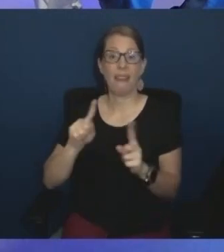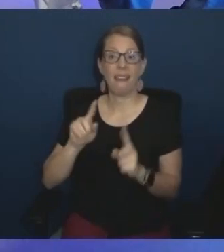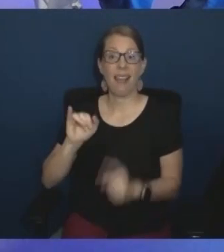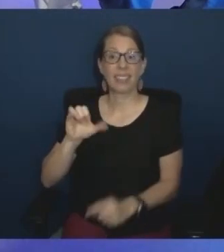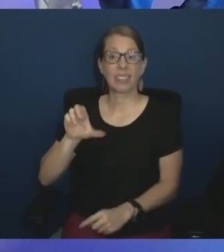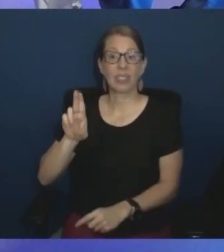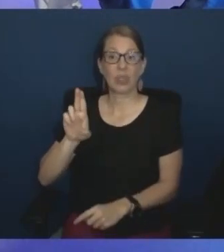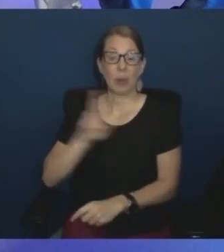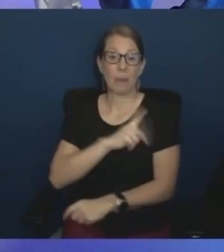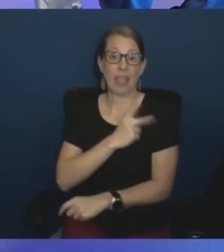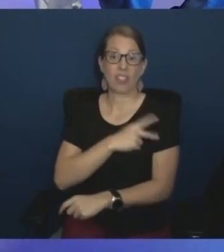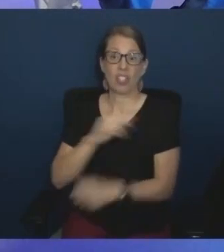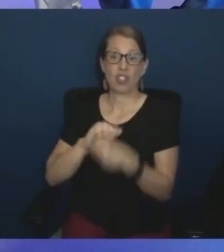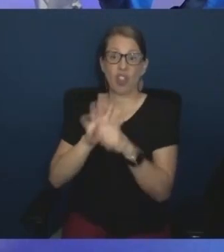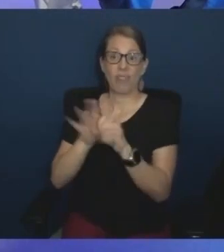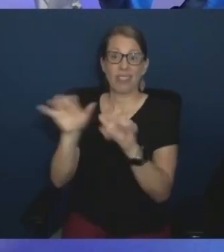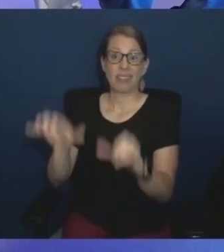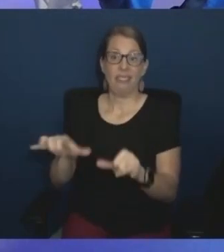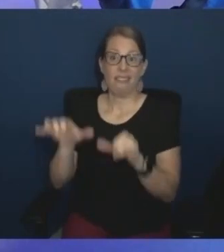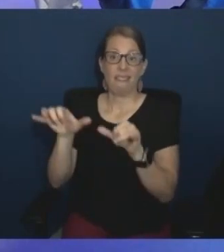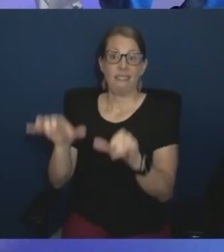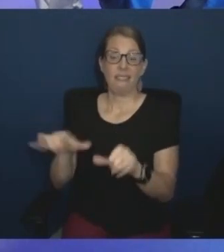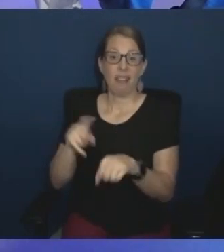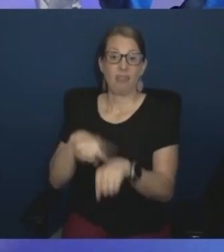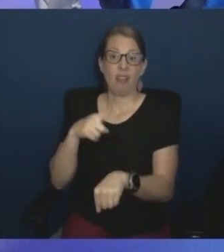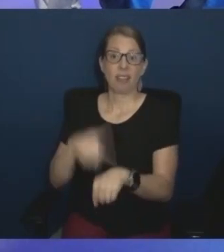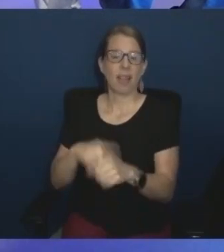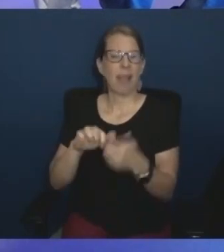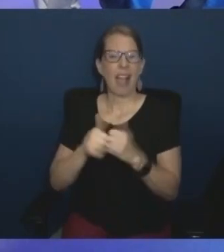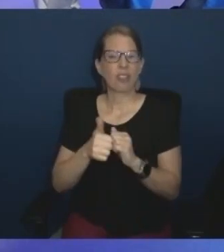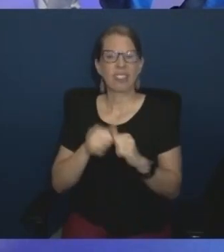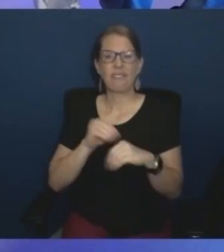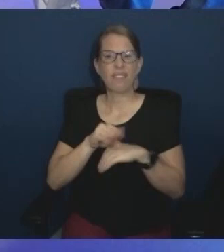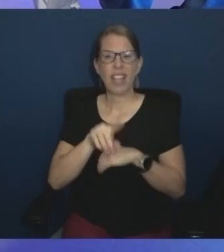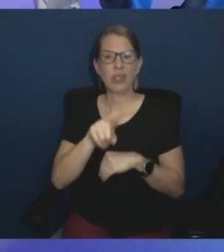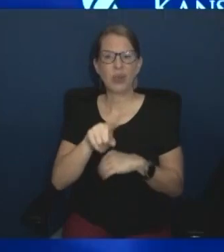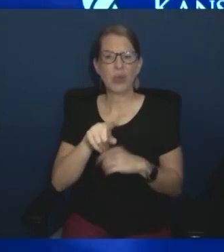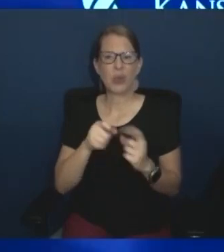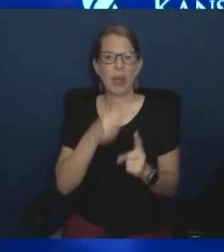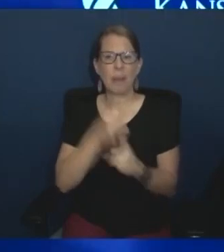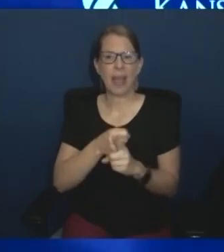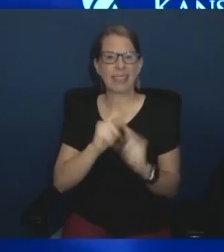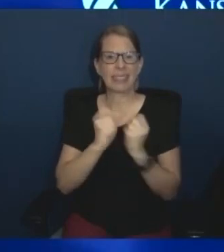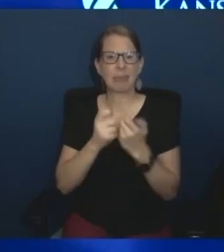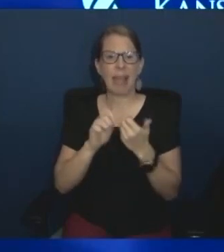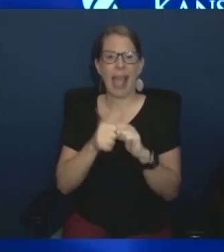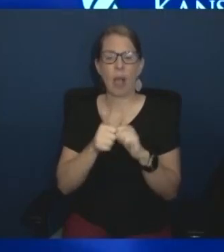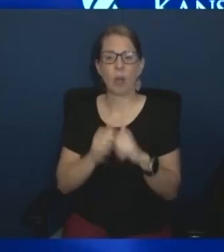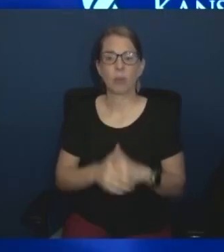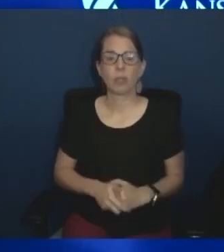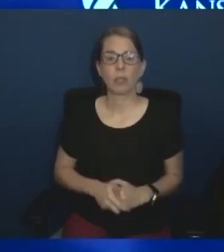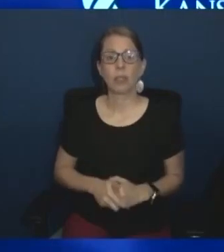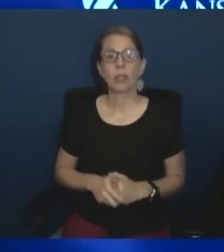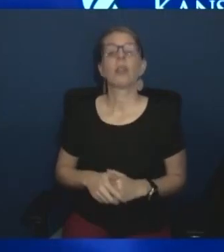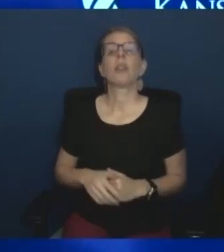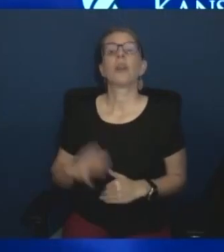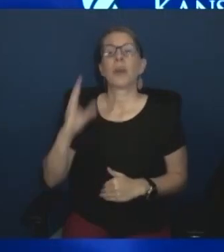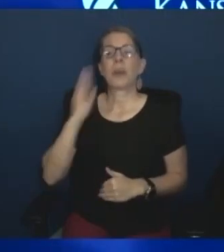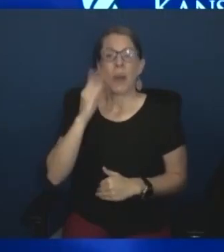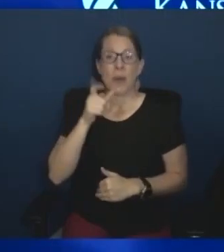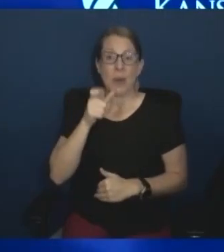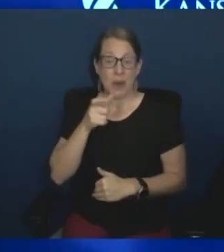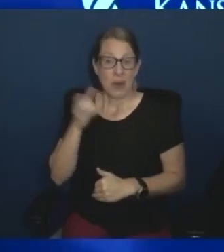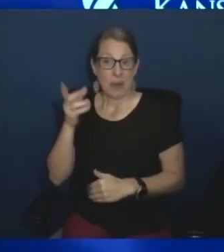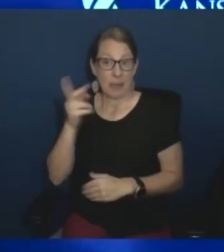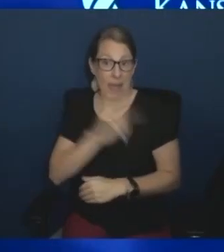long time. Yeah. How does that affect you, impact your team? Well, we really get to know the patient a lot better and their family a lot better, which